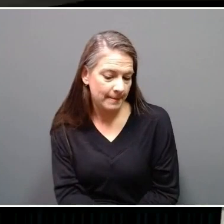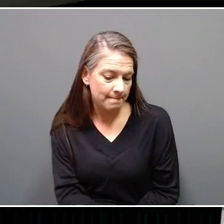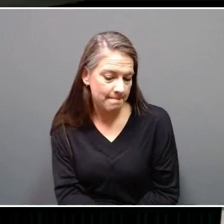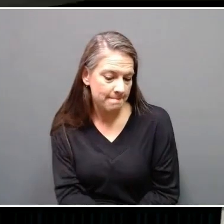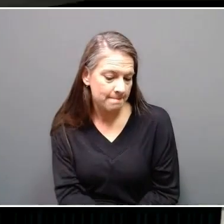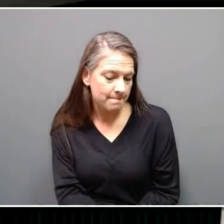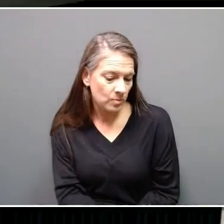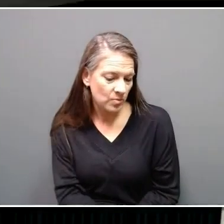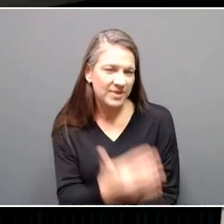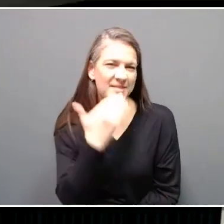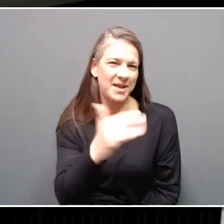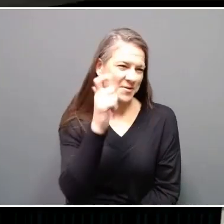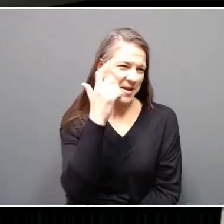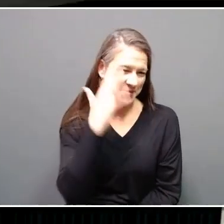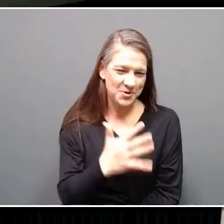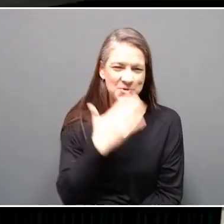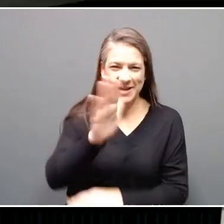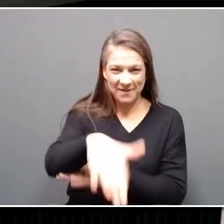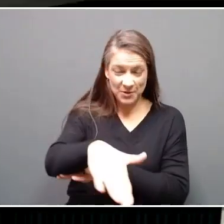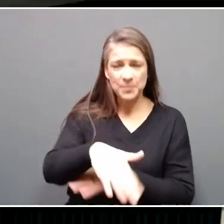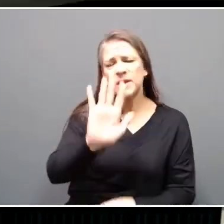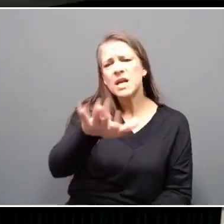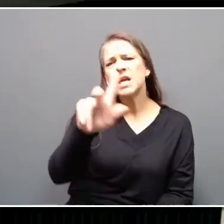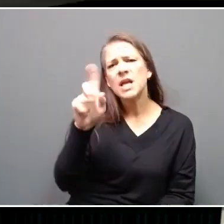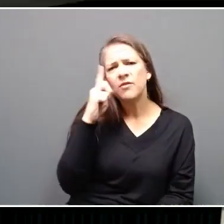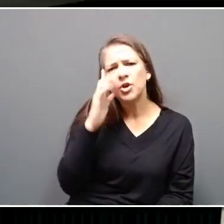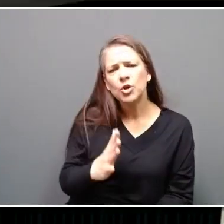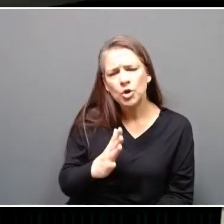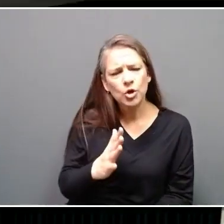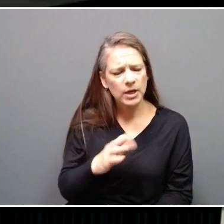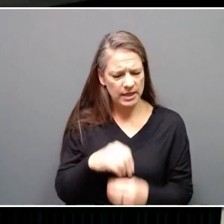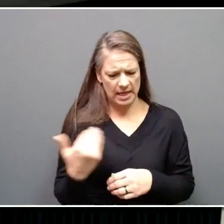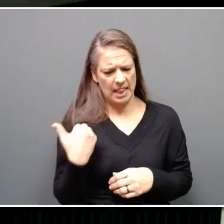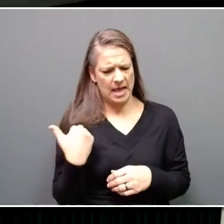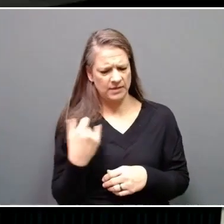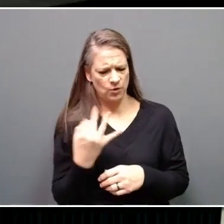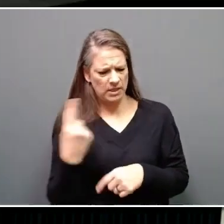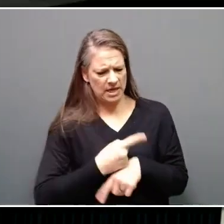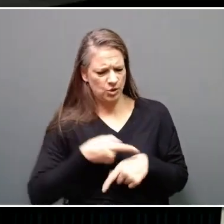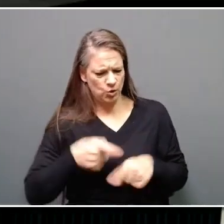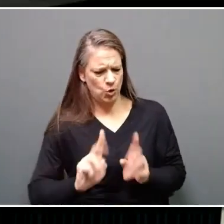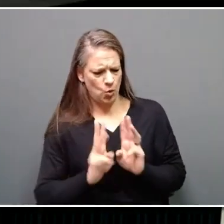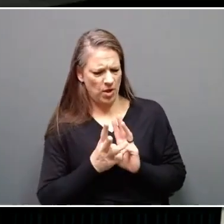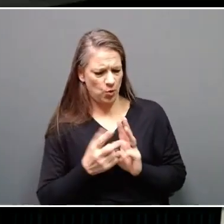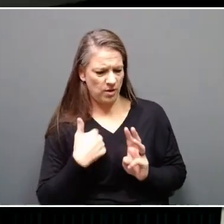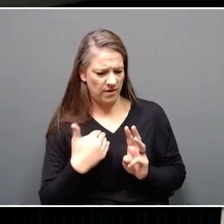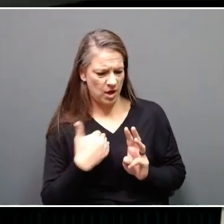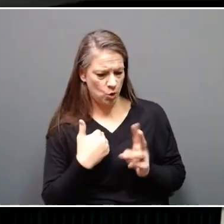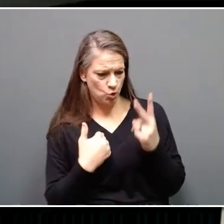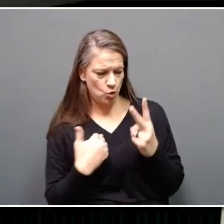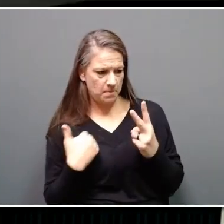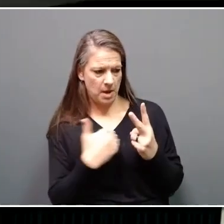Thank you, Governor. Good afternoon. Governor, in the last couple of days during this weather, we have had 2 members of the